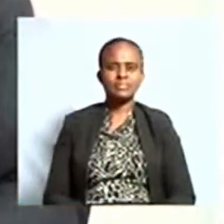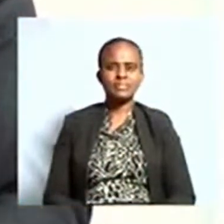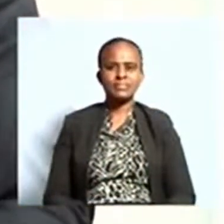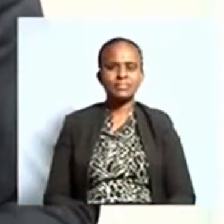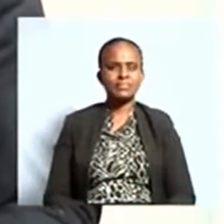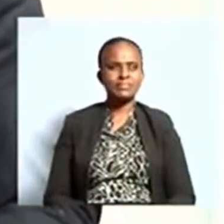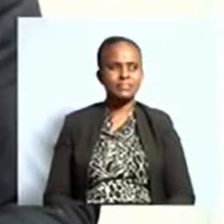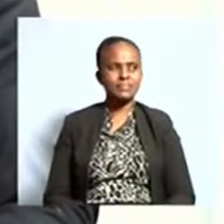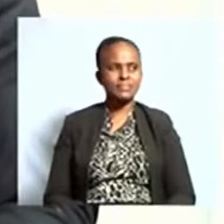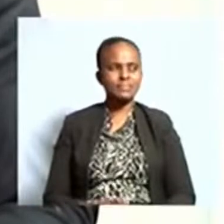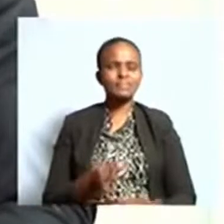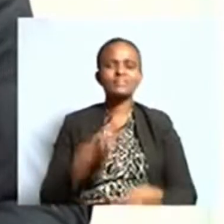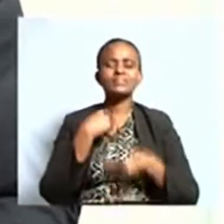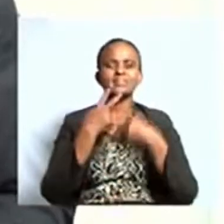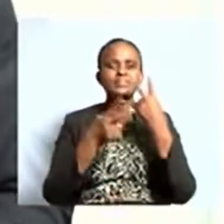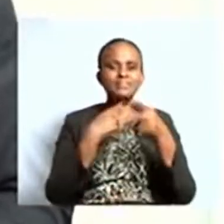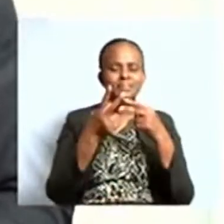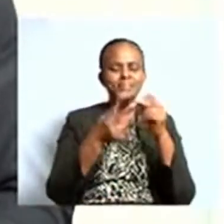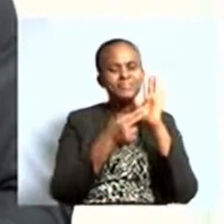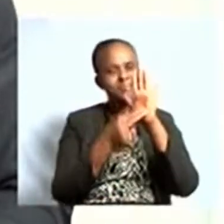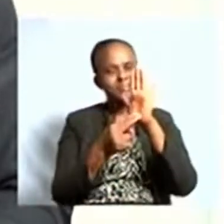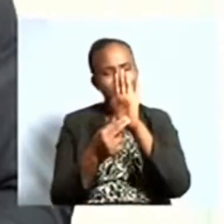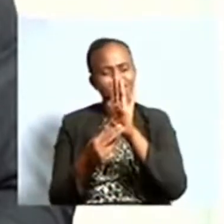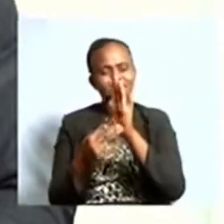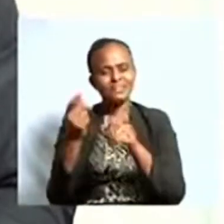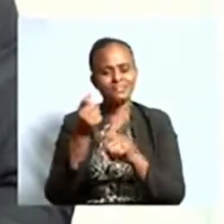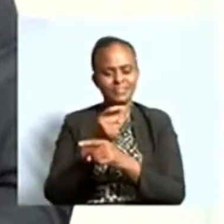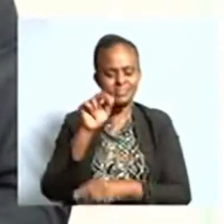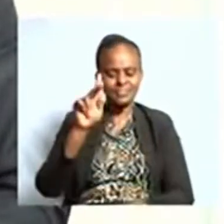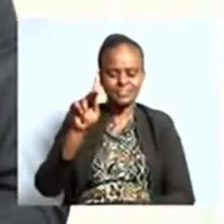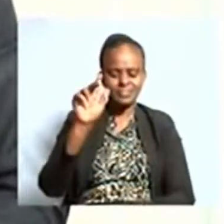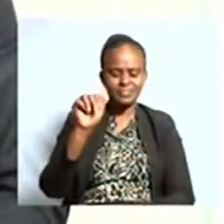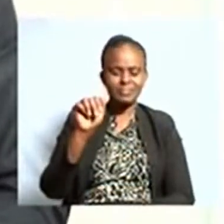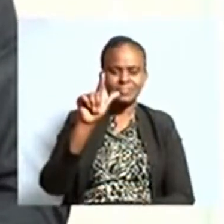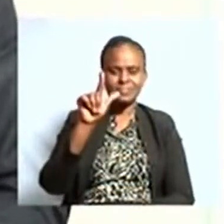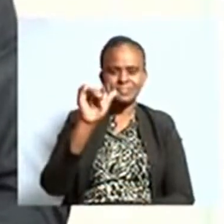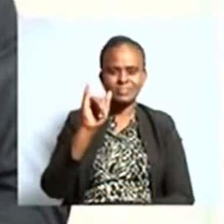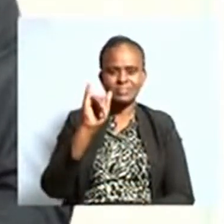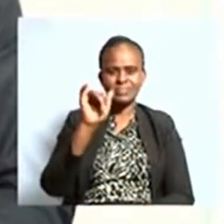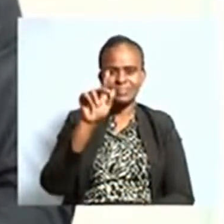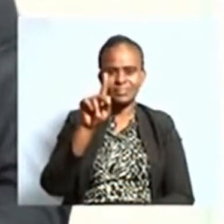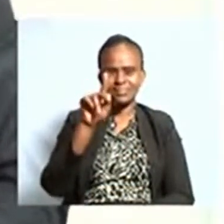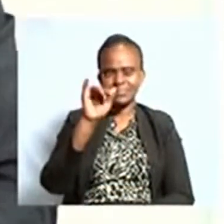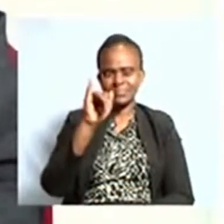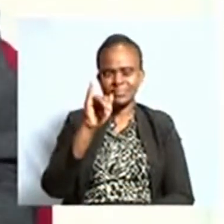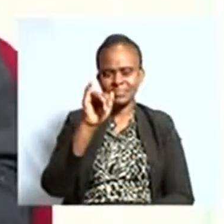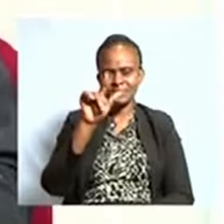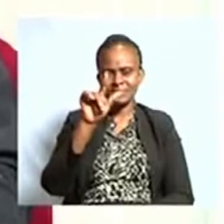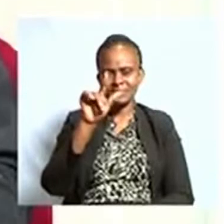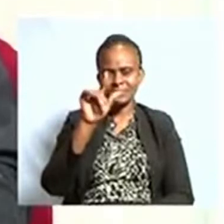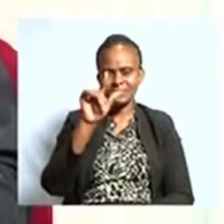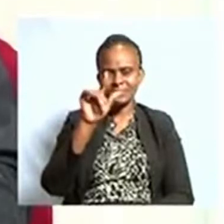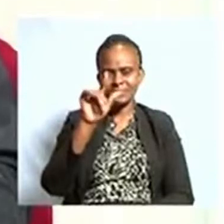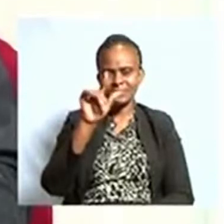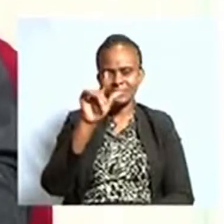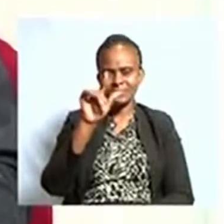Those are the voices and visuals coming from Karikiriki and Mutendere. Hold your thought, Honorable.